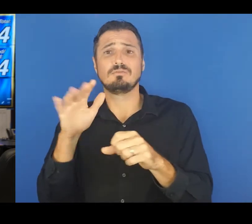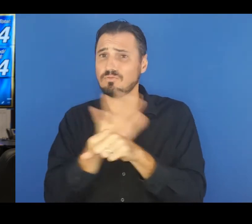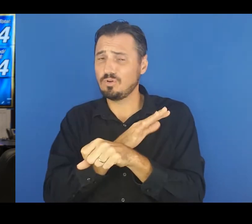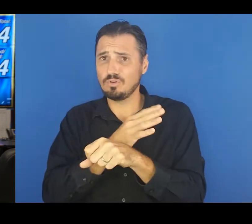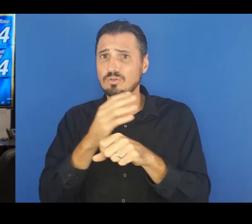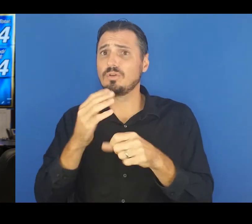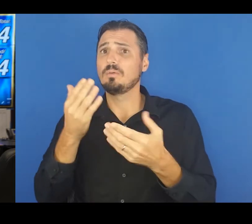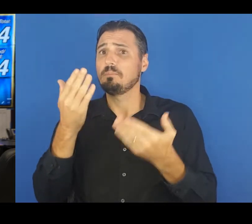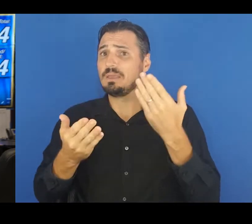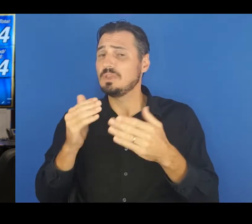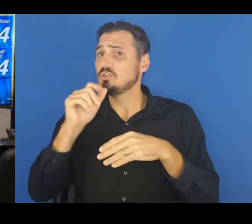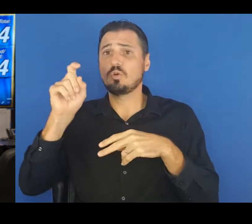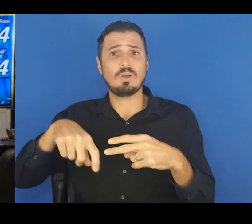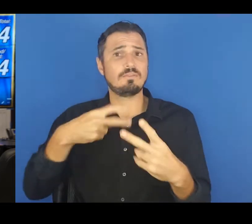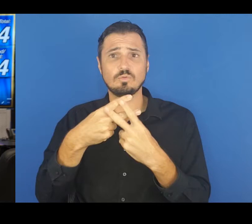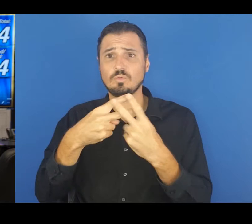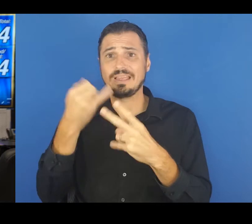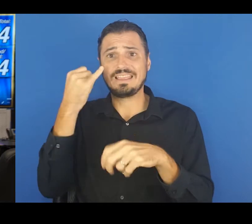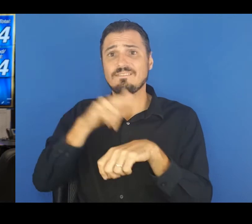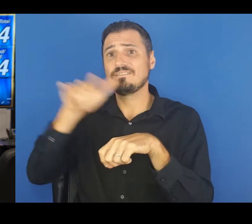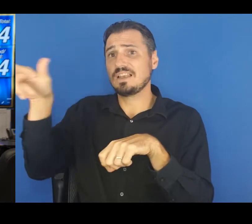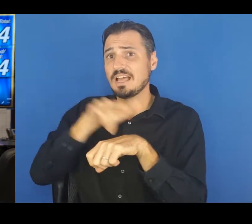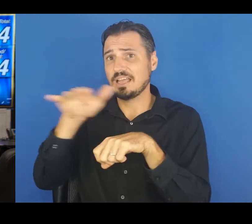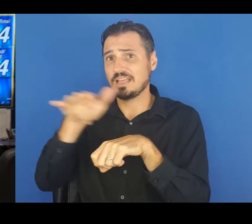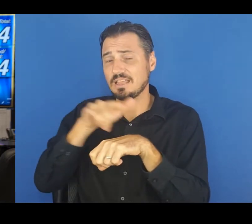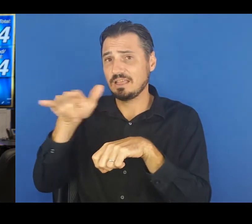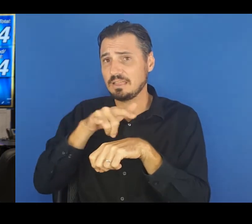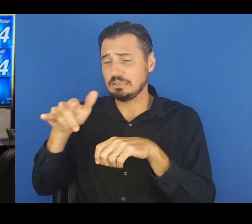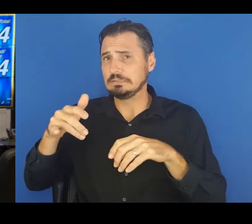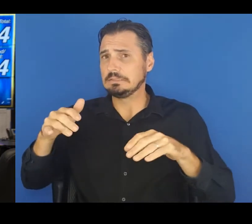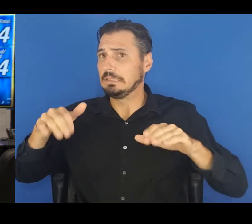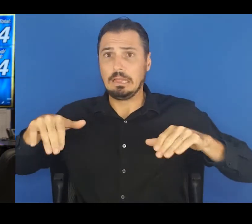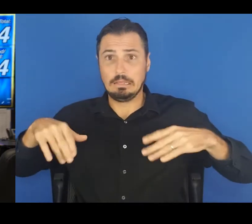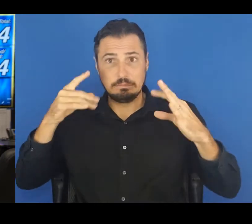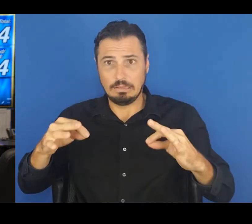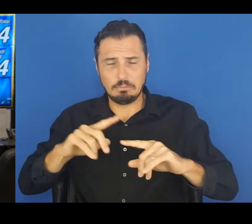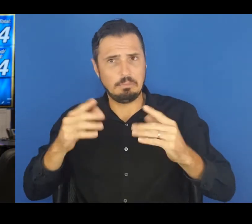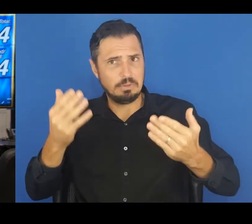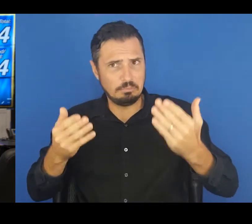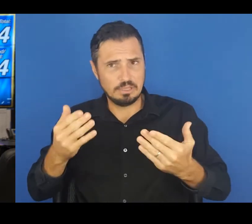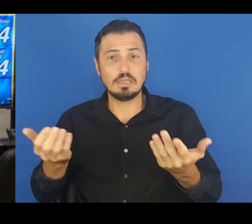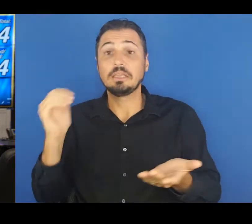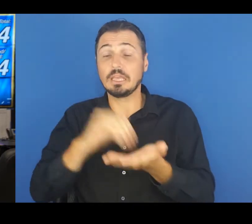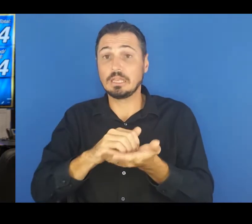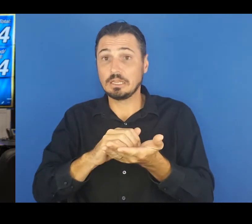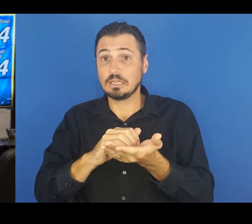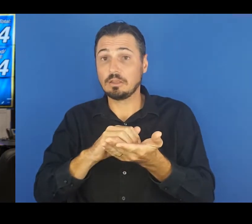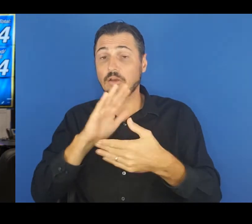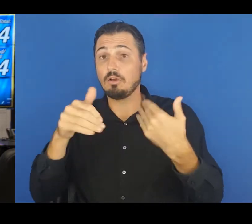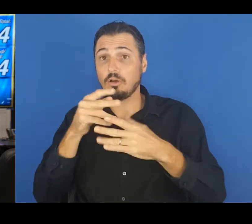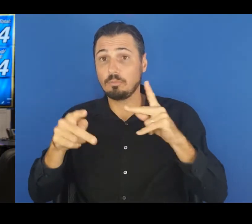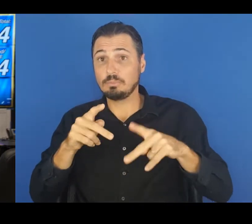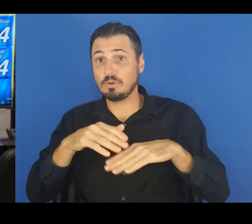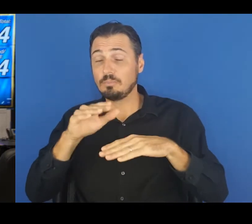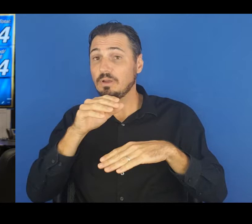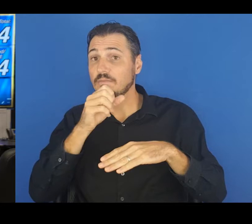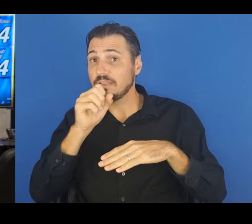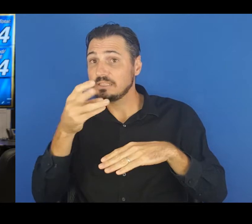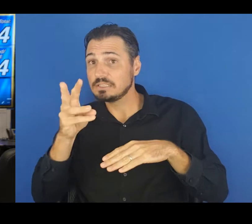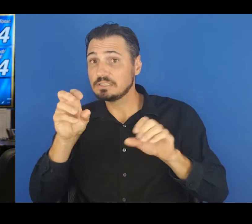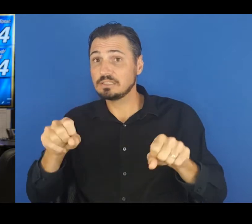without pre-travel testing. Again, all residents aged 16 and older are now eligible to receive a